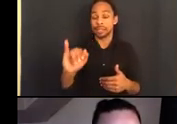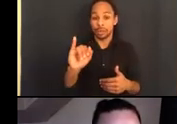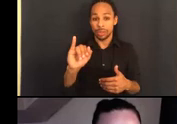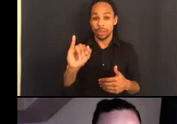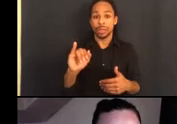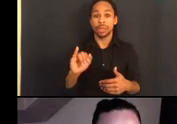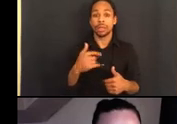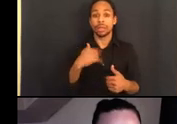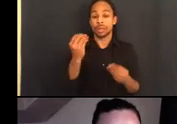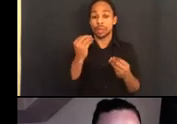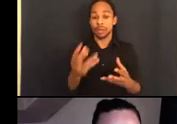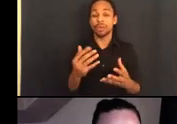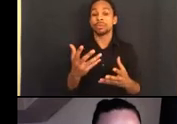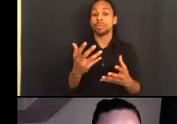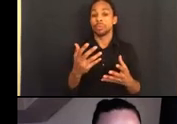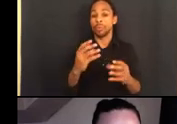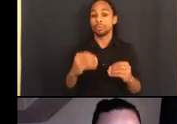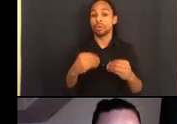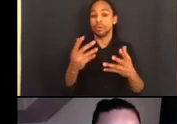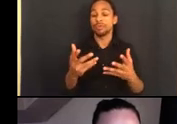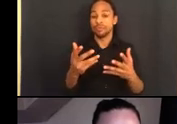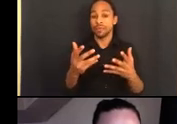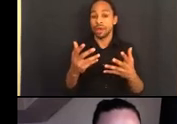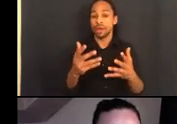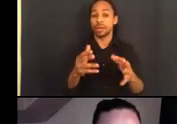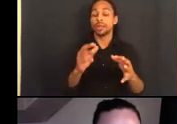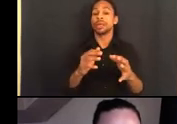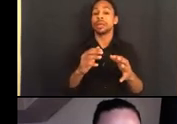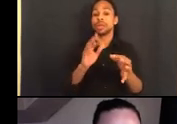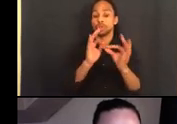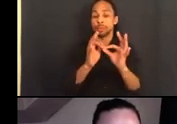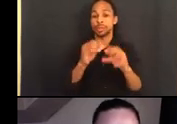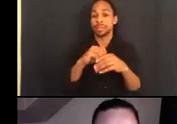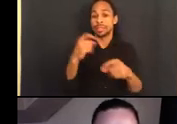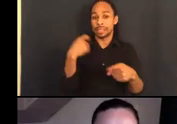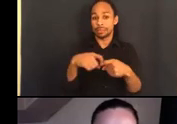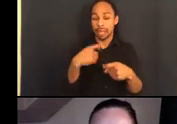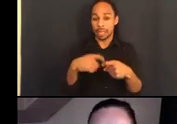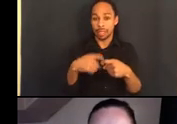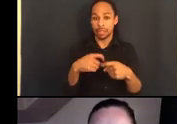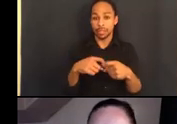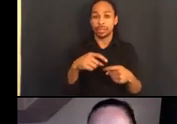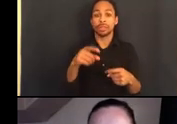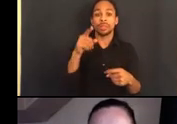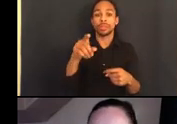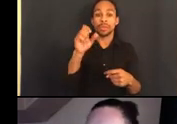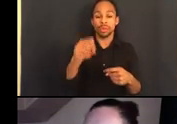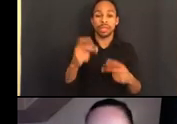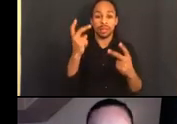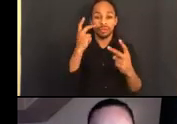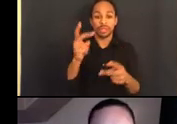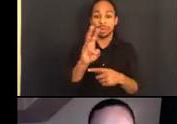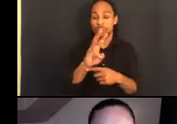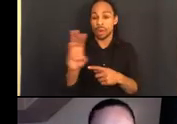tendremos una interpretación en español que será añadida a este video. Por favor, vayan al sitio web de este programa,